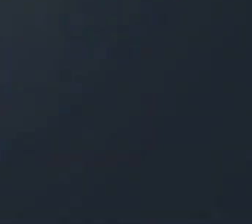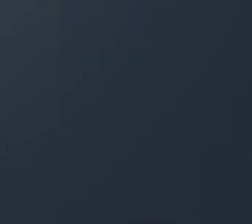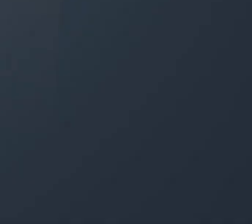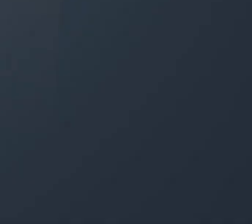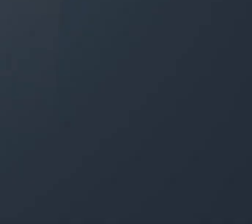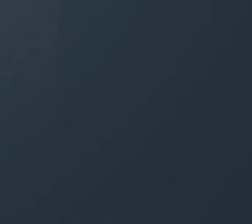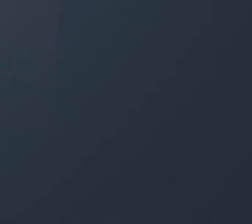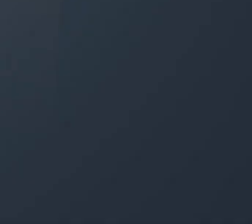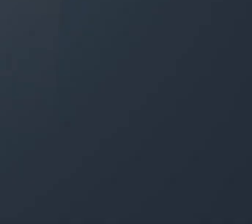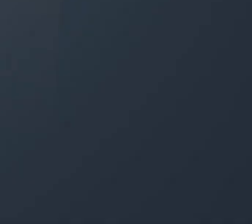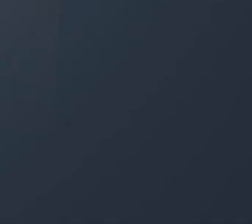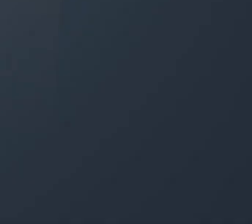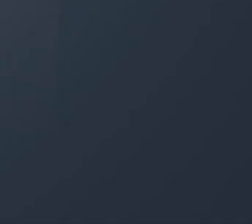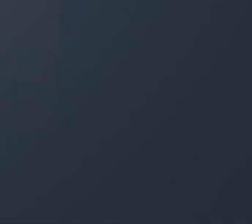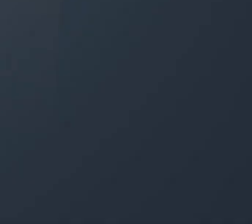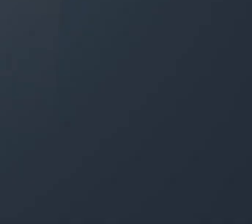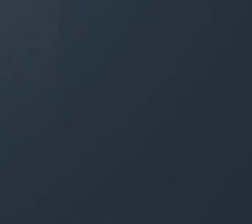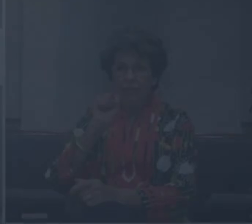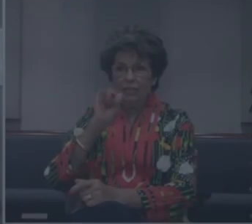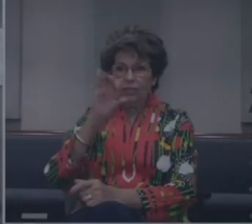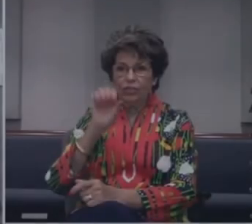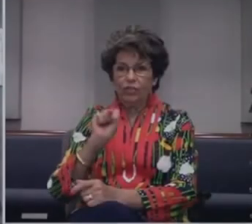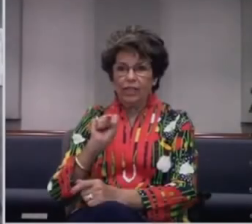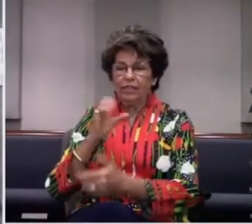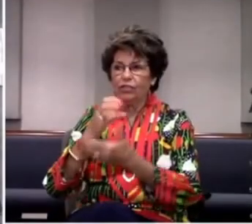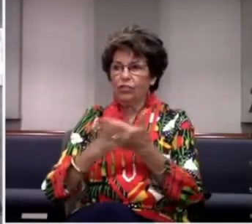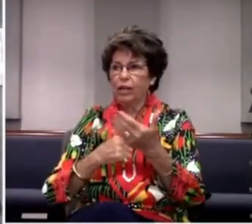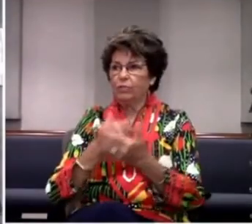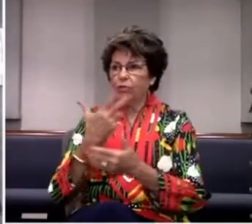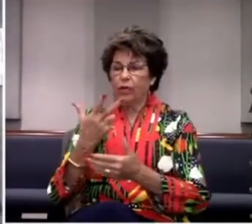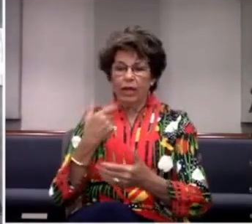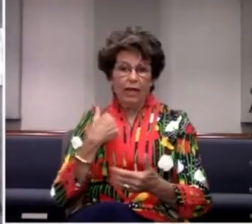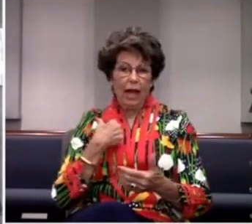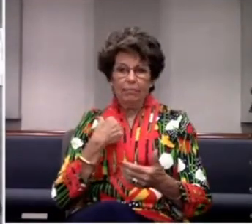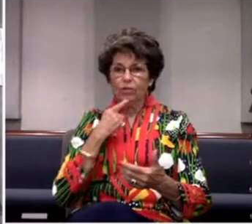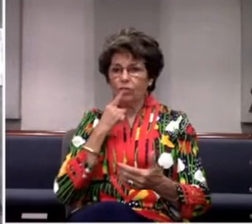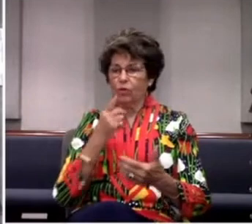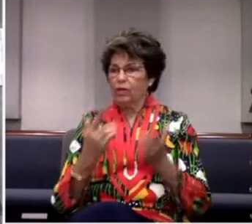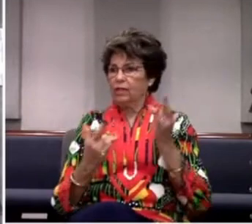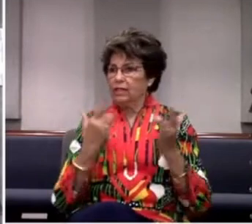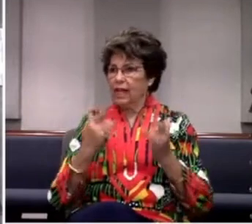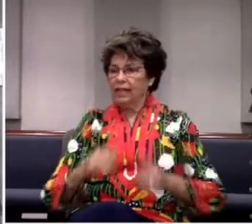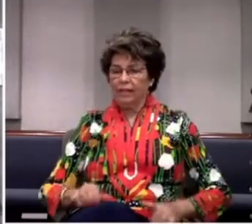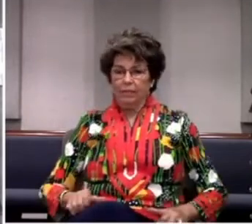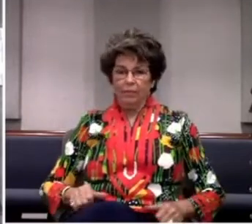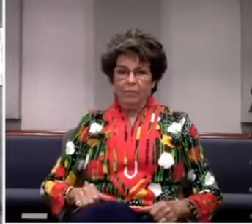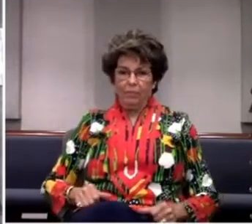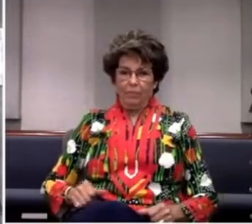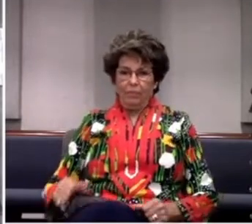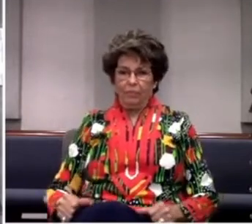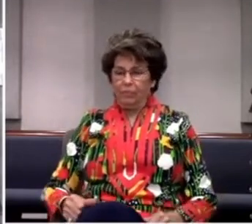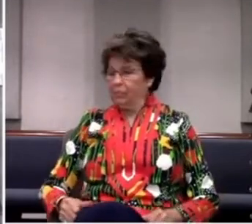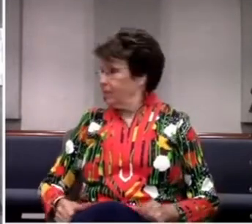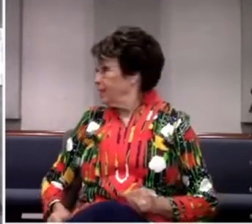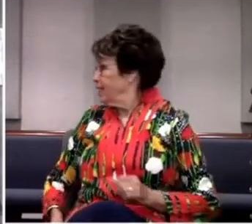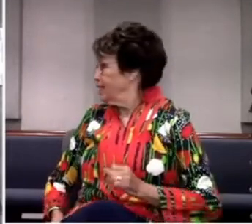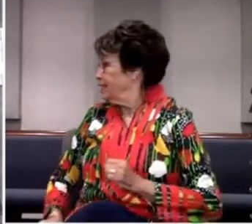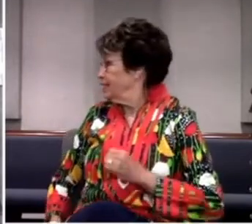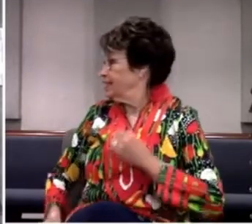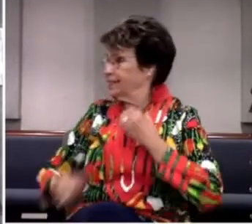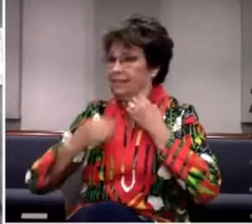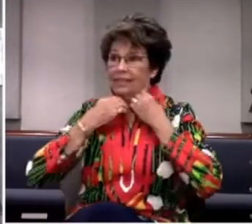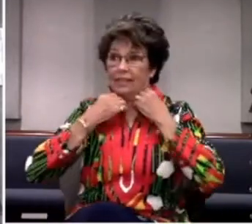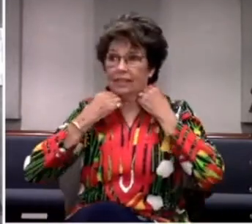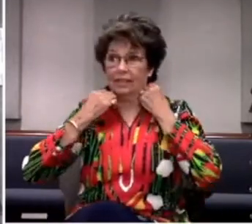Genesis chapter 3, please. Genesis chapter 3. Got so excited. I was seeing that and going from there. Turn in your